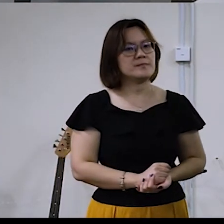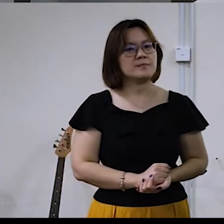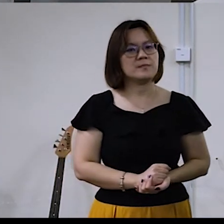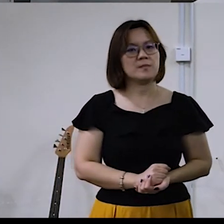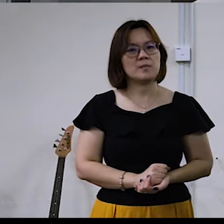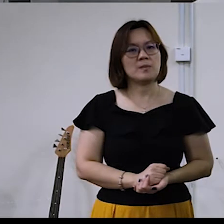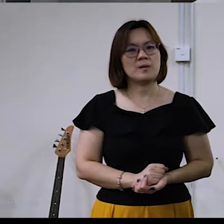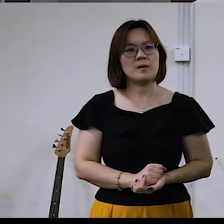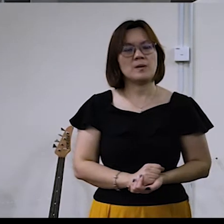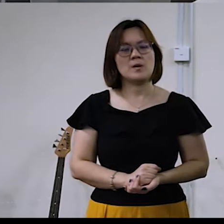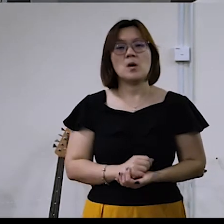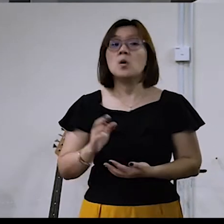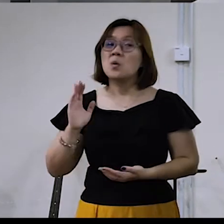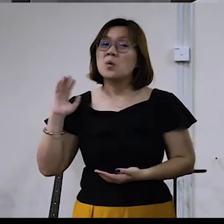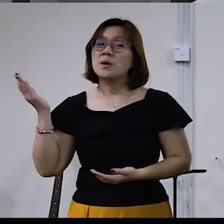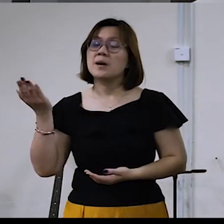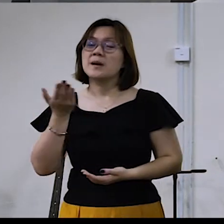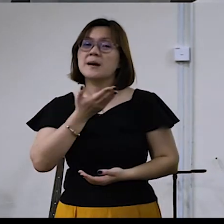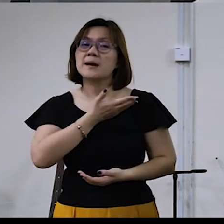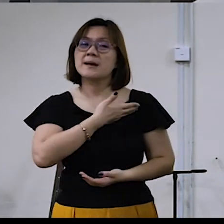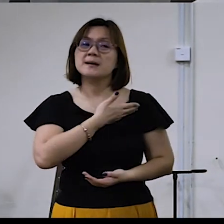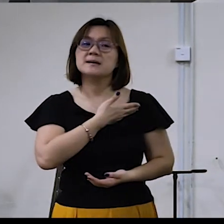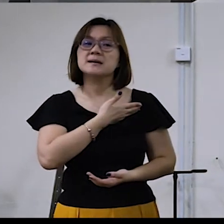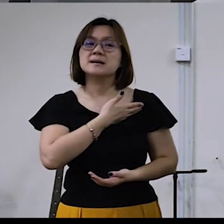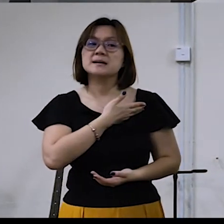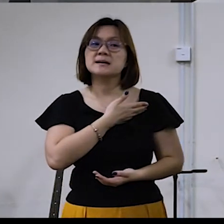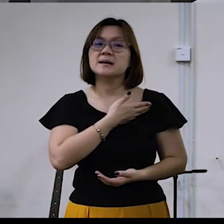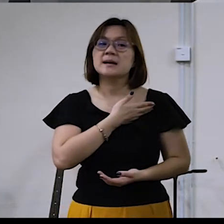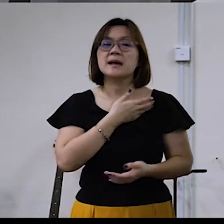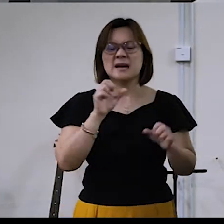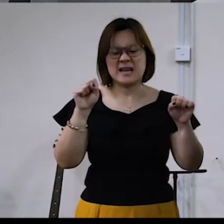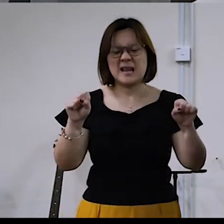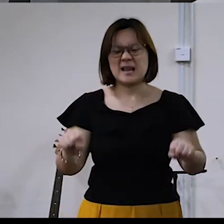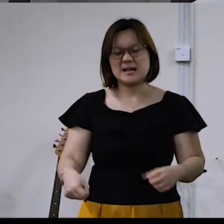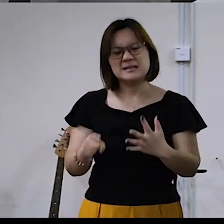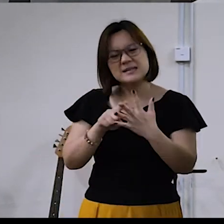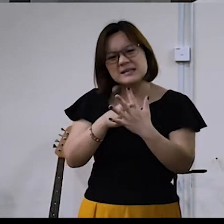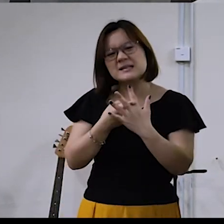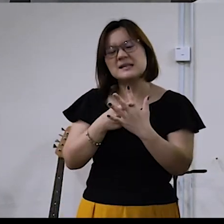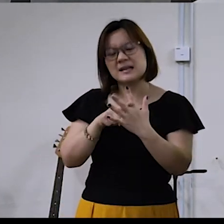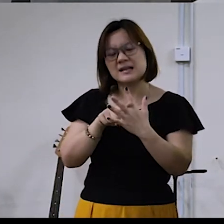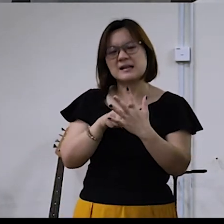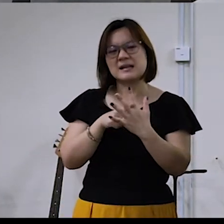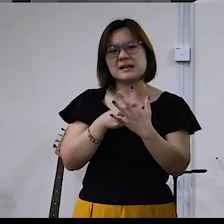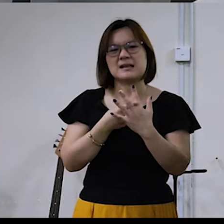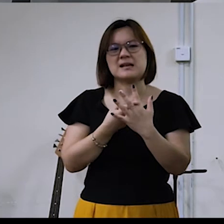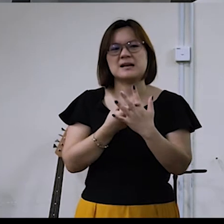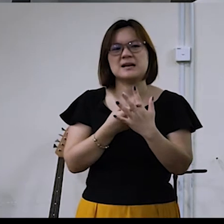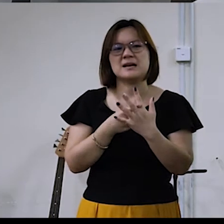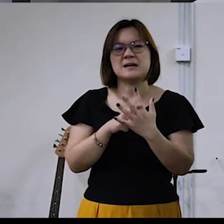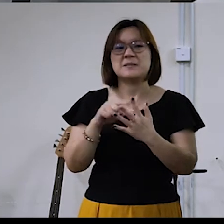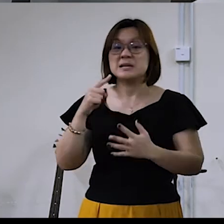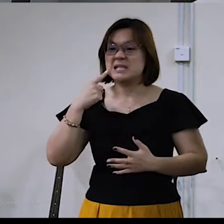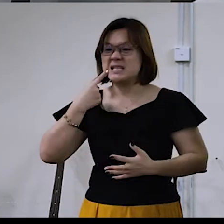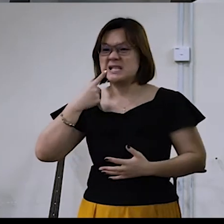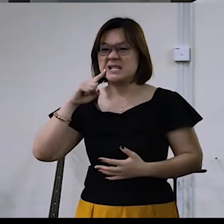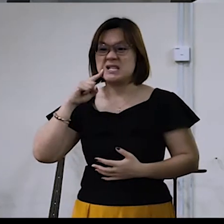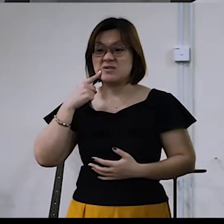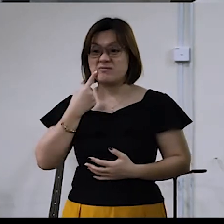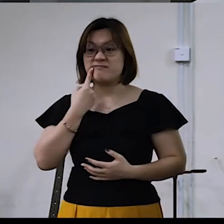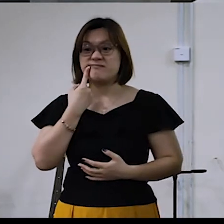But for those who have not started, maybe the Lenten season is a good time to do it. You know, so at least that 40 days in a